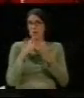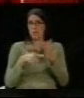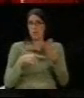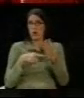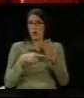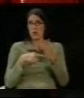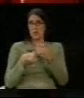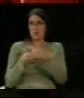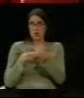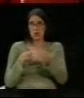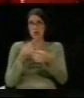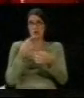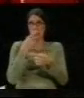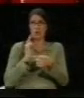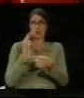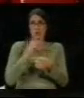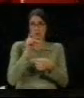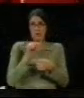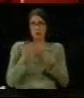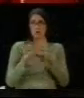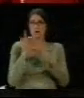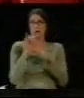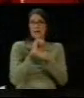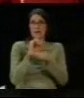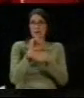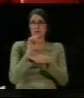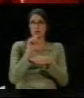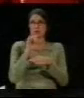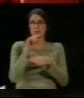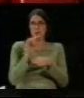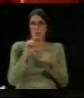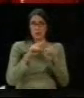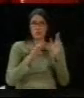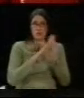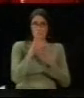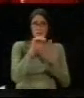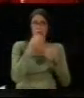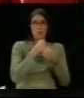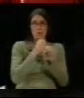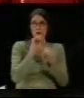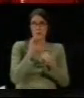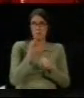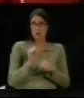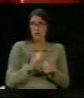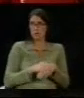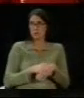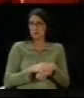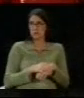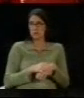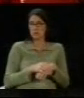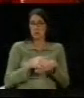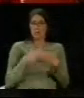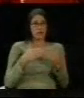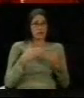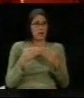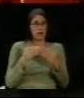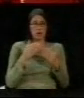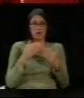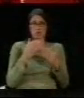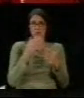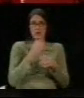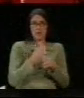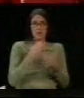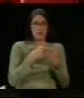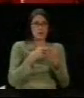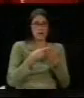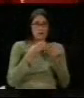do, industrial sites, to develop and to create jobs with. We need the money whether we spend it at Midway